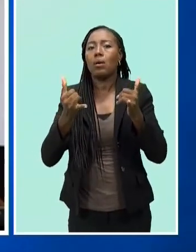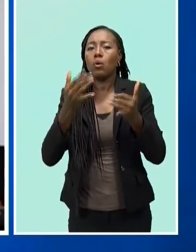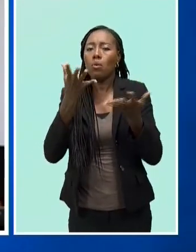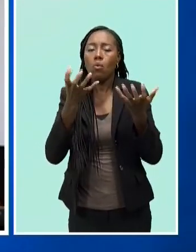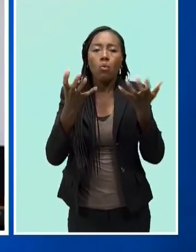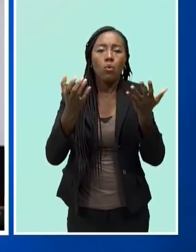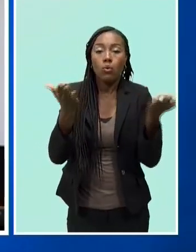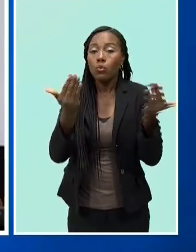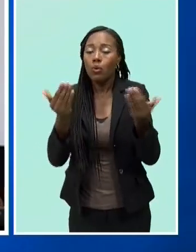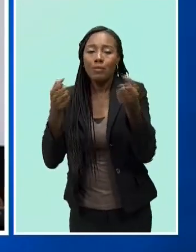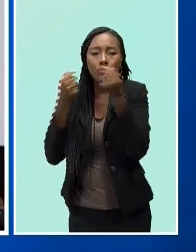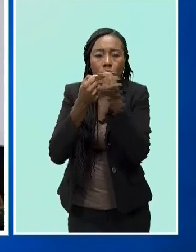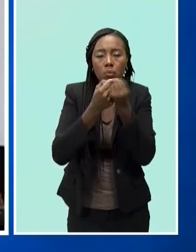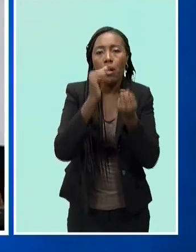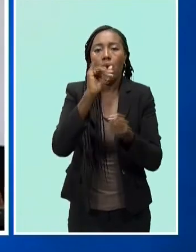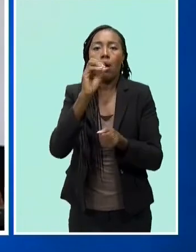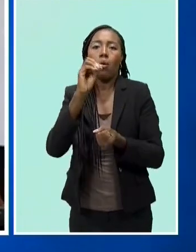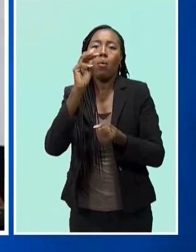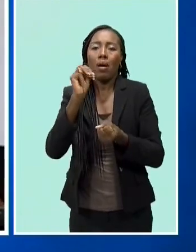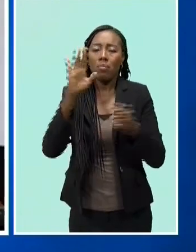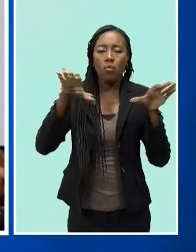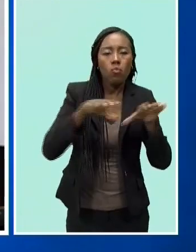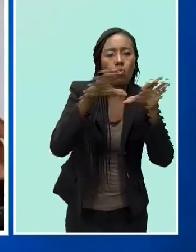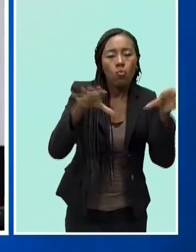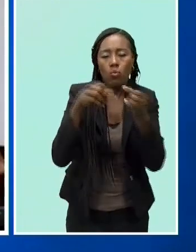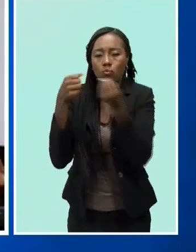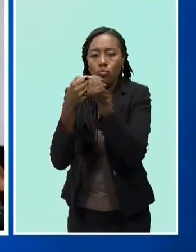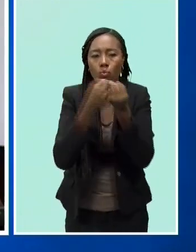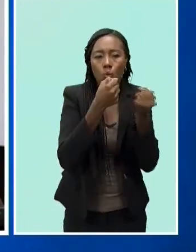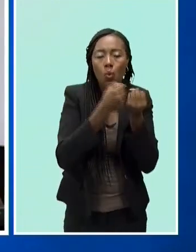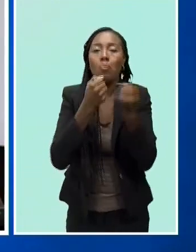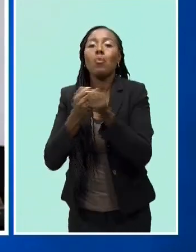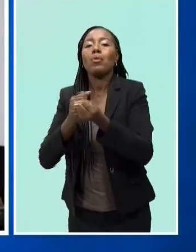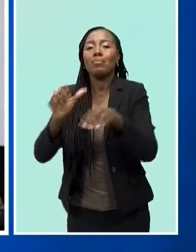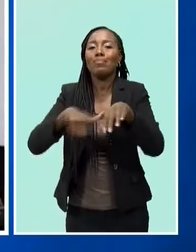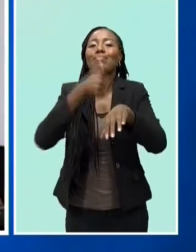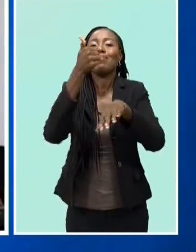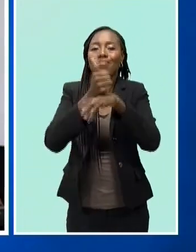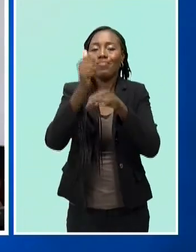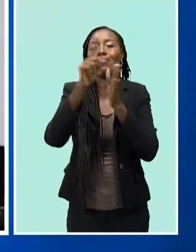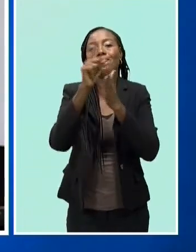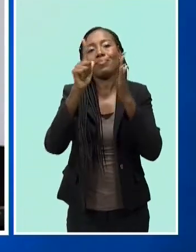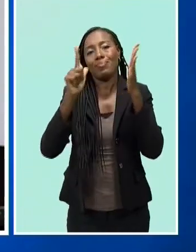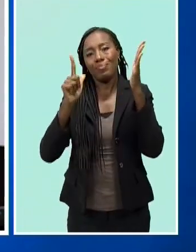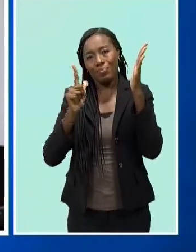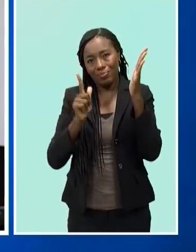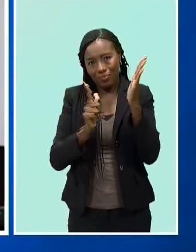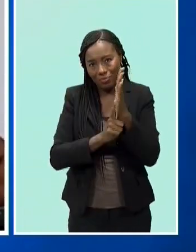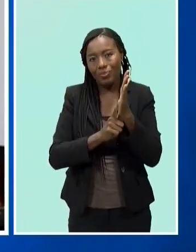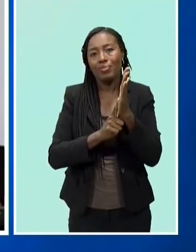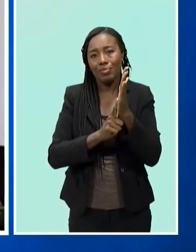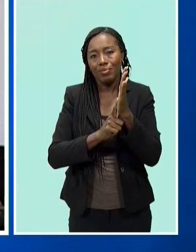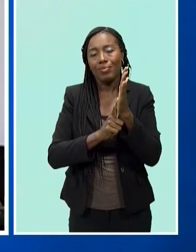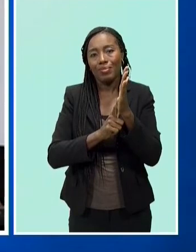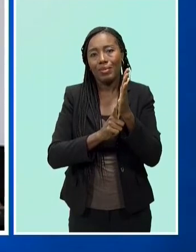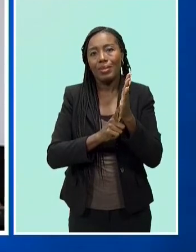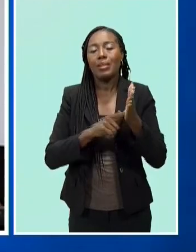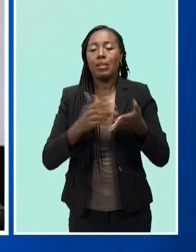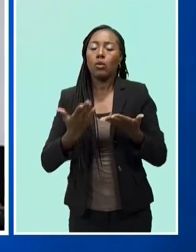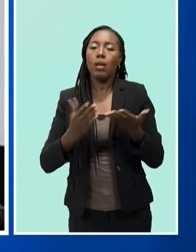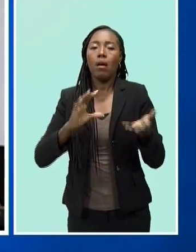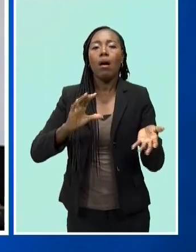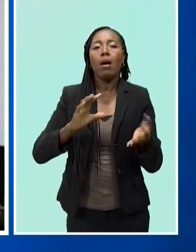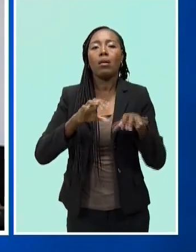support all the work that IOM is doing and to put it actually in legislation which would encapsulate all the